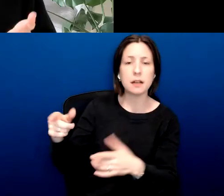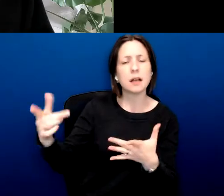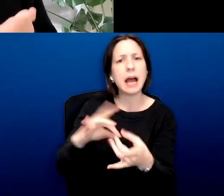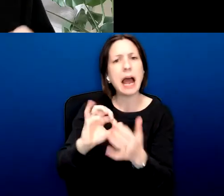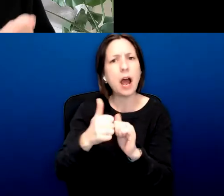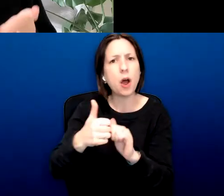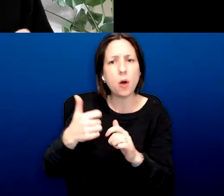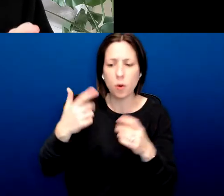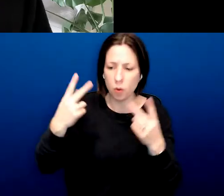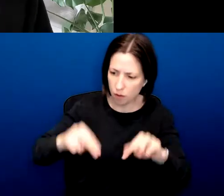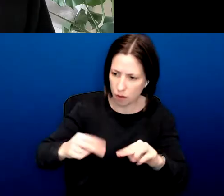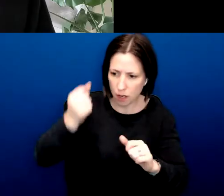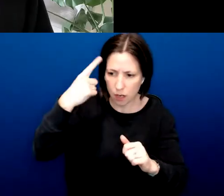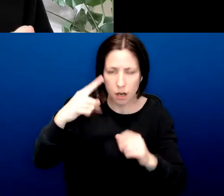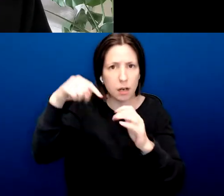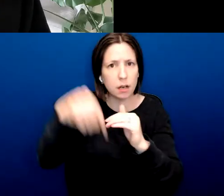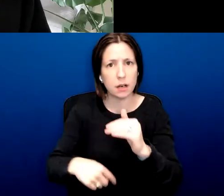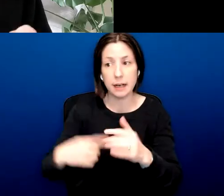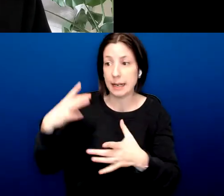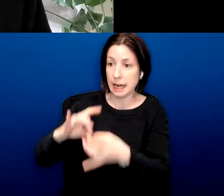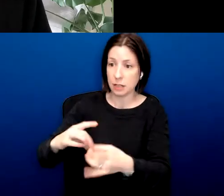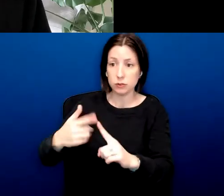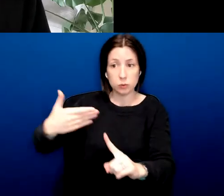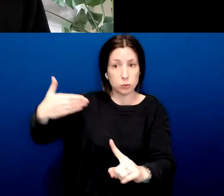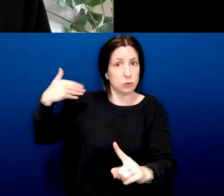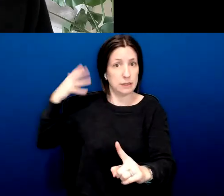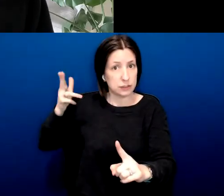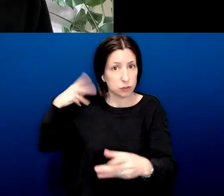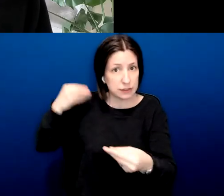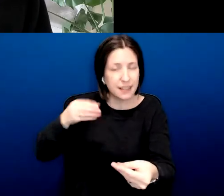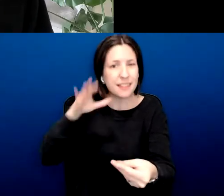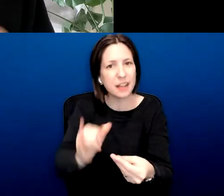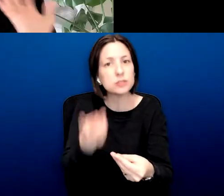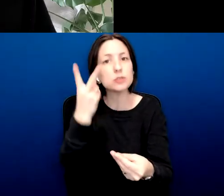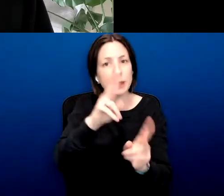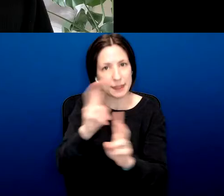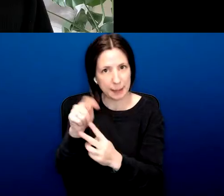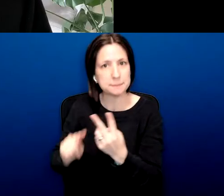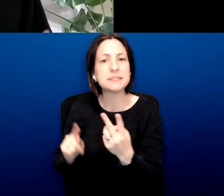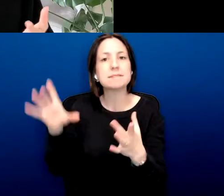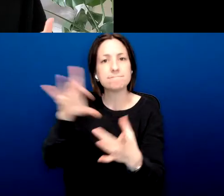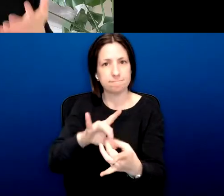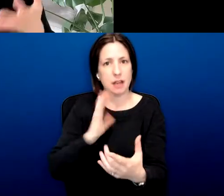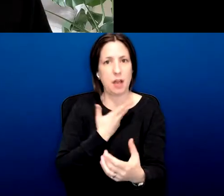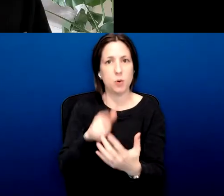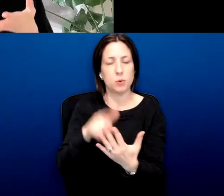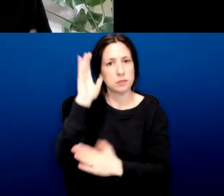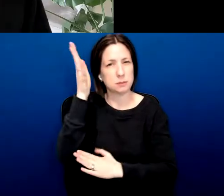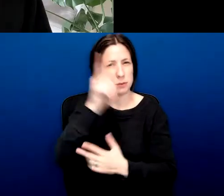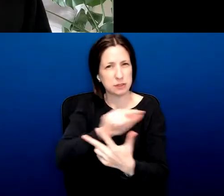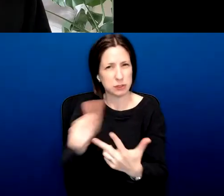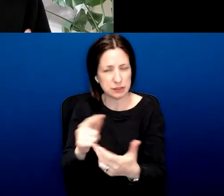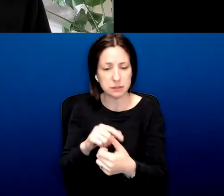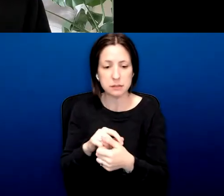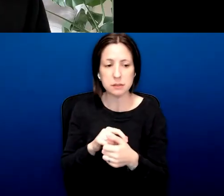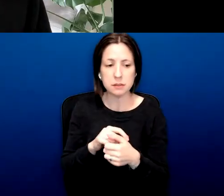histories highlight two key themes that we've tried to embody with our speaker series here. That first theme is this deep